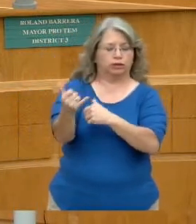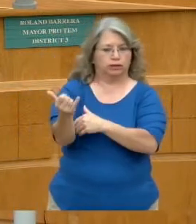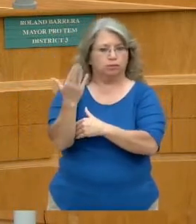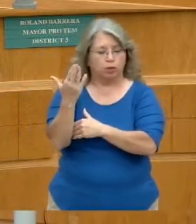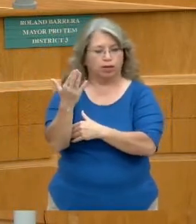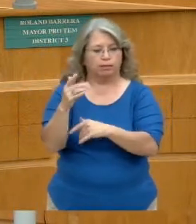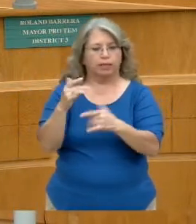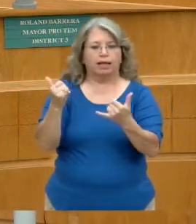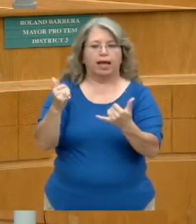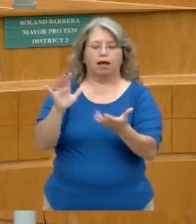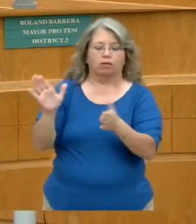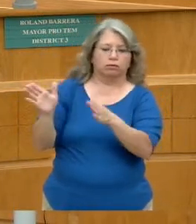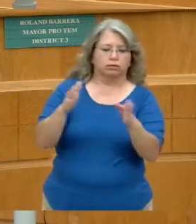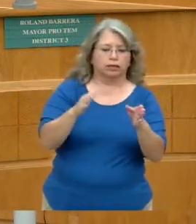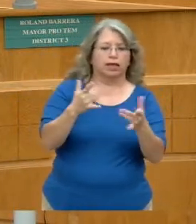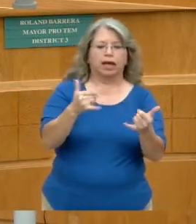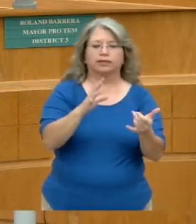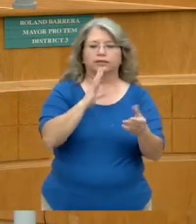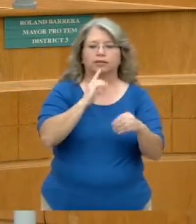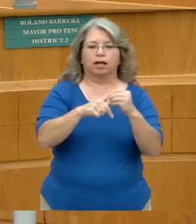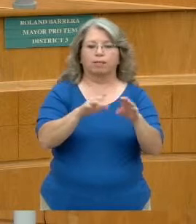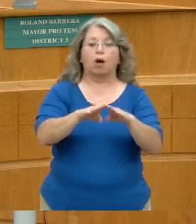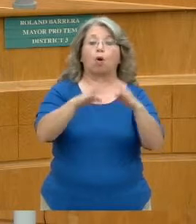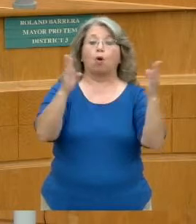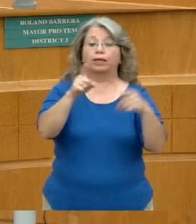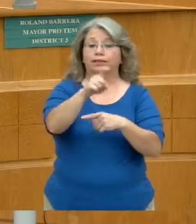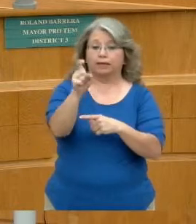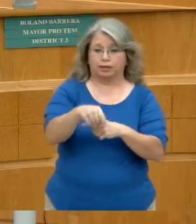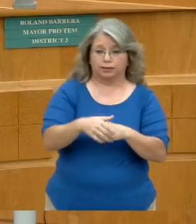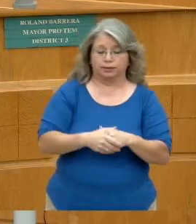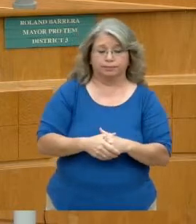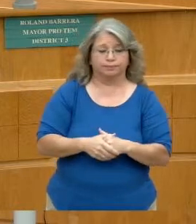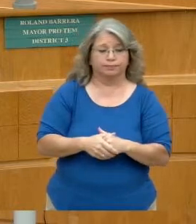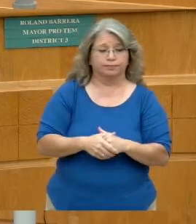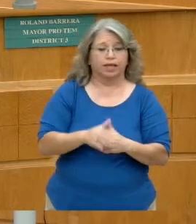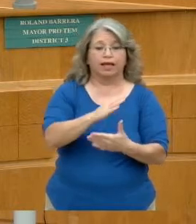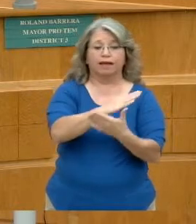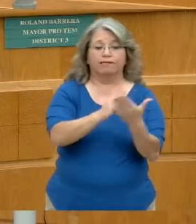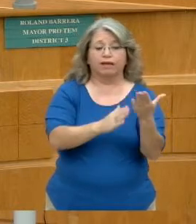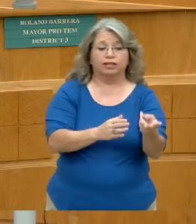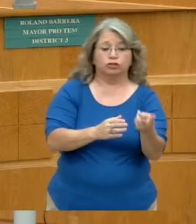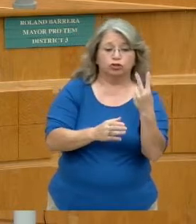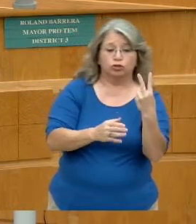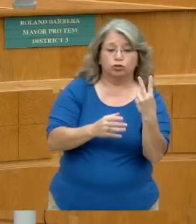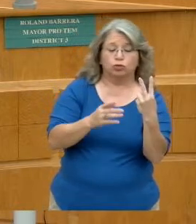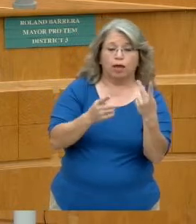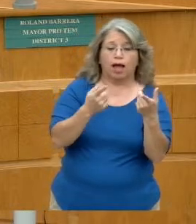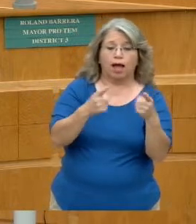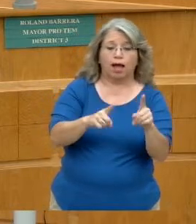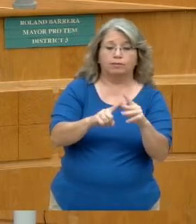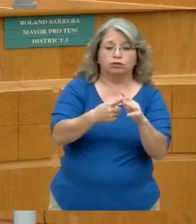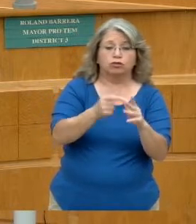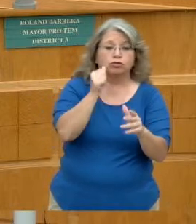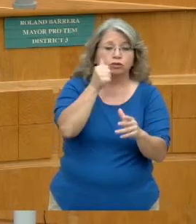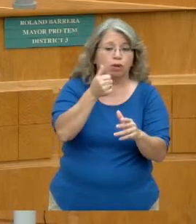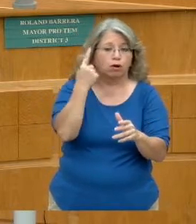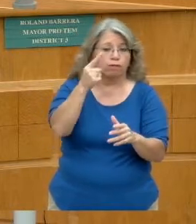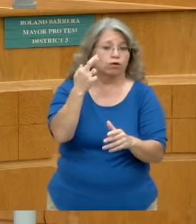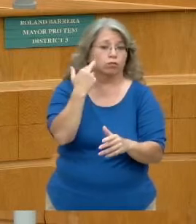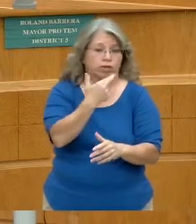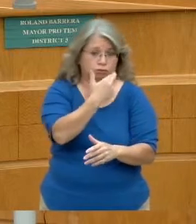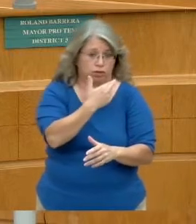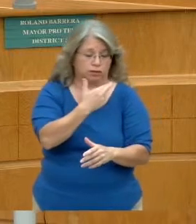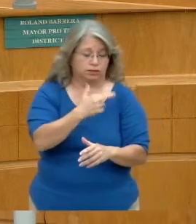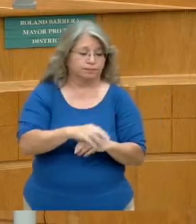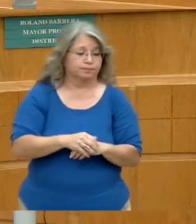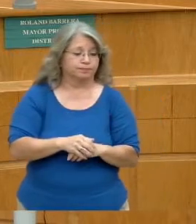more. Open Texas Phase 2 goes into effect tomorrow for restaurants, and we've had a lot of discussion this week, so I'll keep it